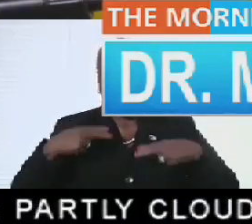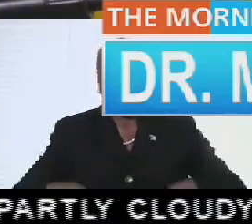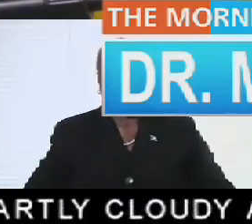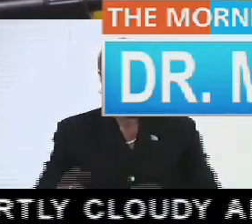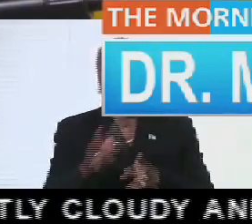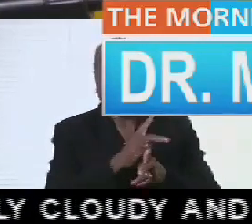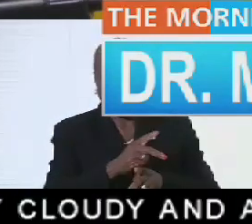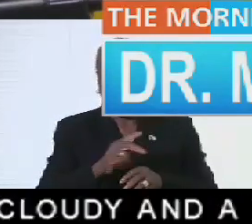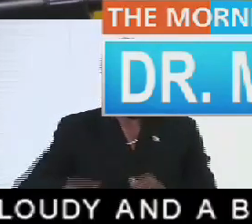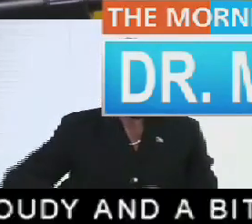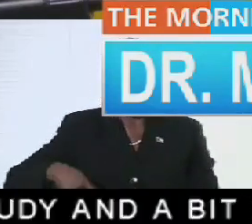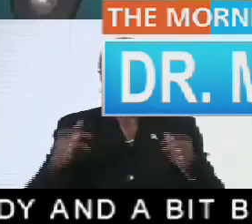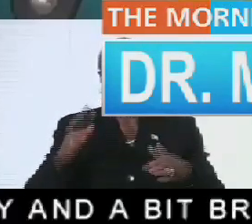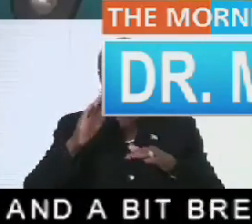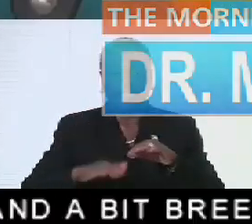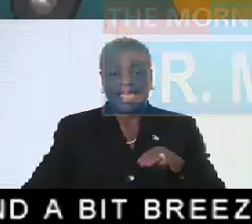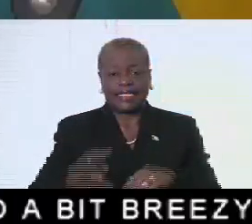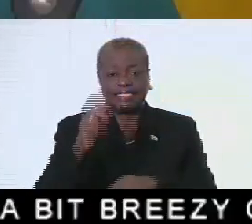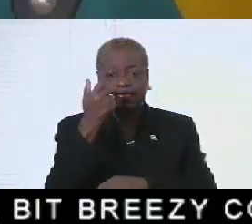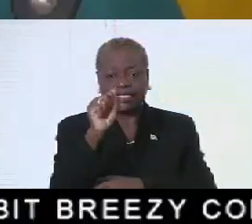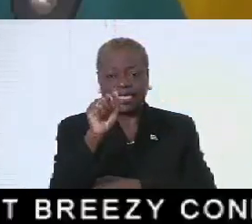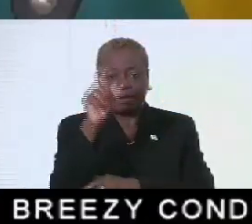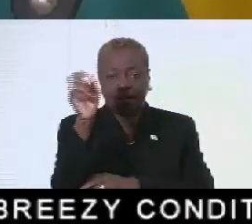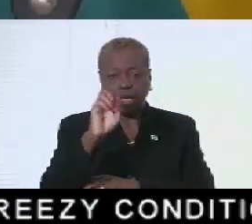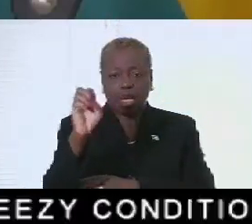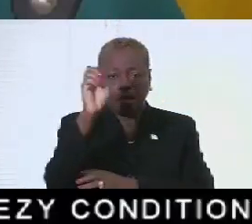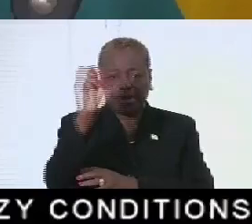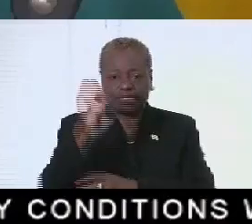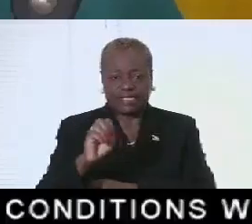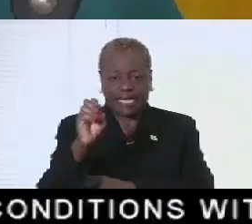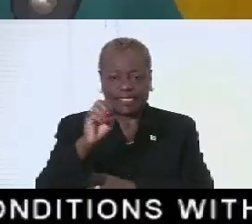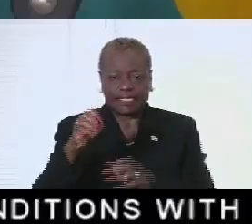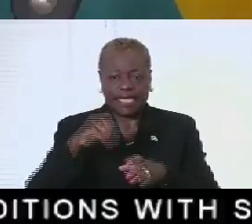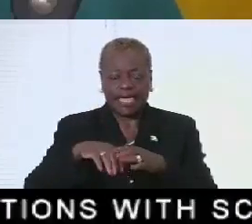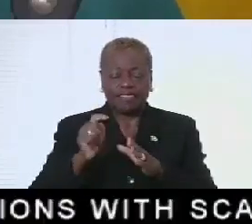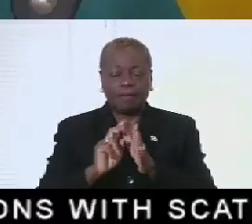Dr. Dahl-Regis for her national service. He is expected